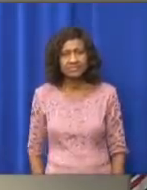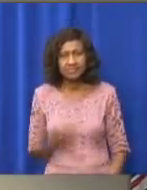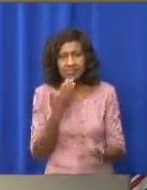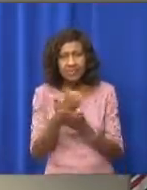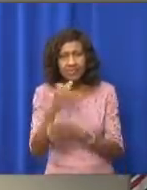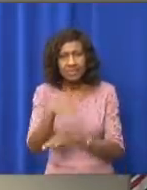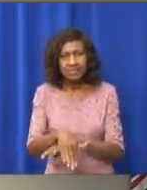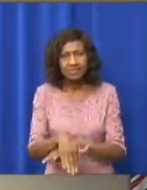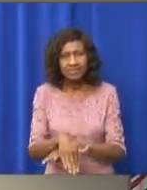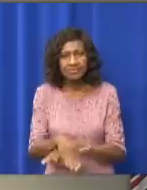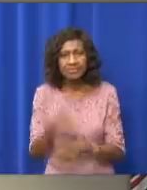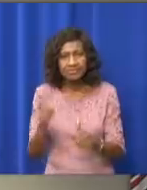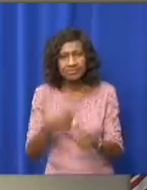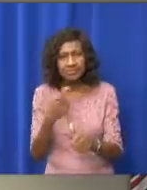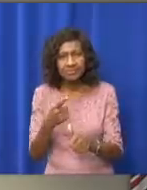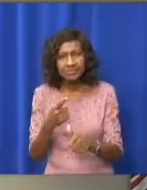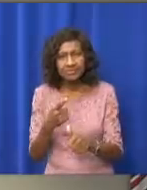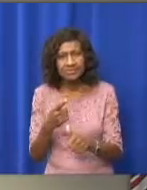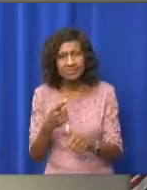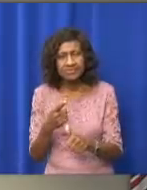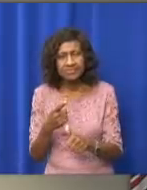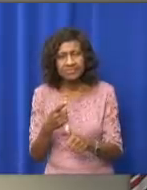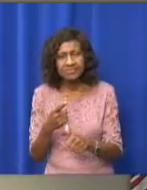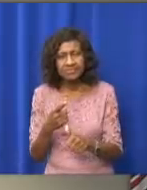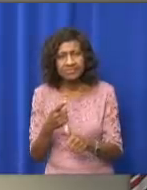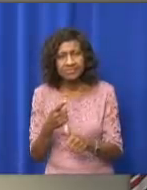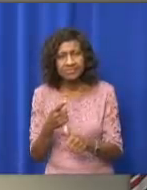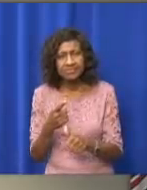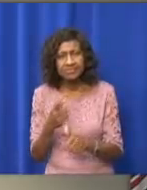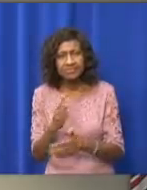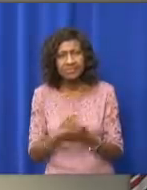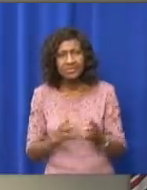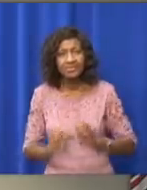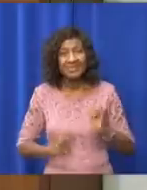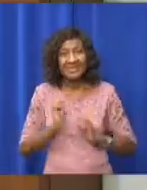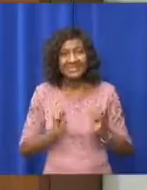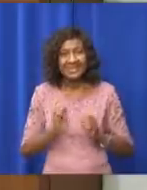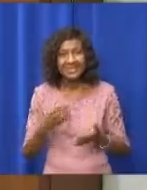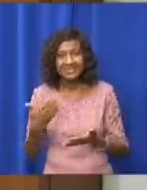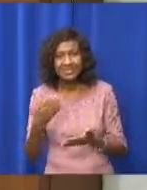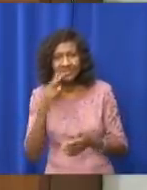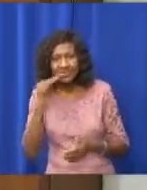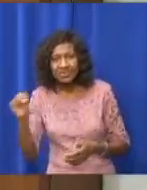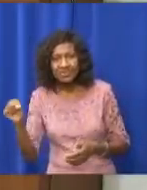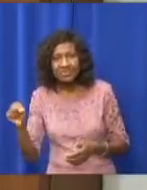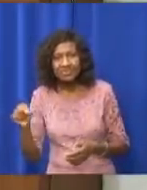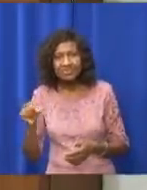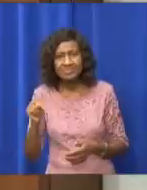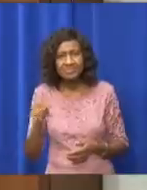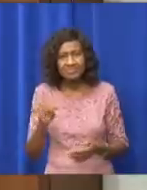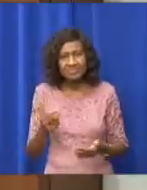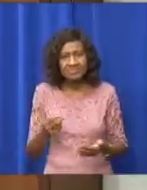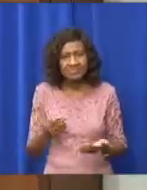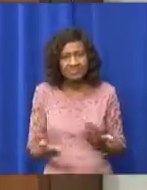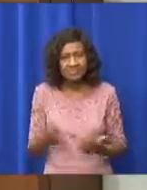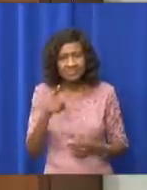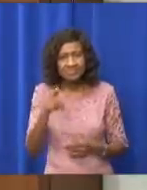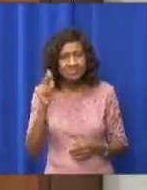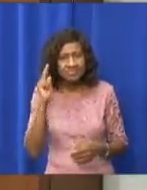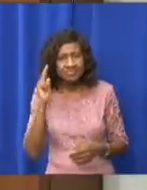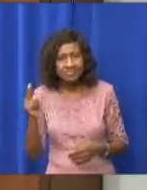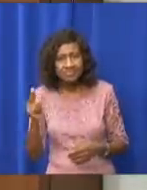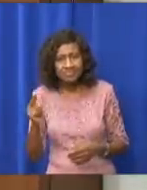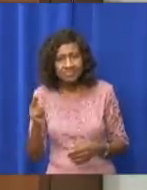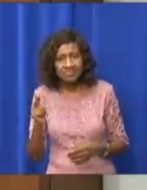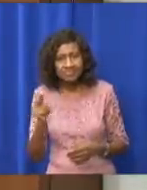Good afternoon. First, a bit of, I feel, exciting news. You may have heard on